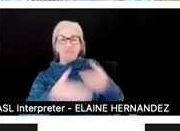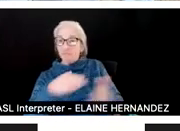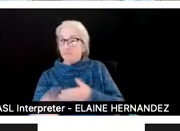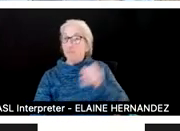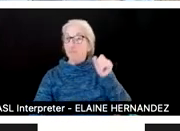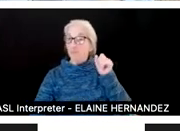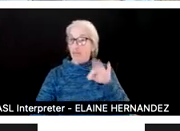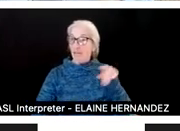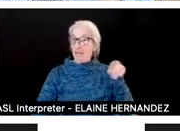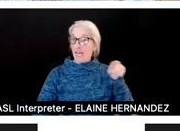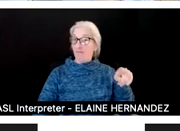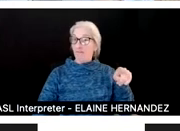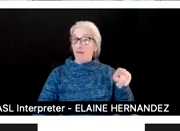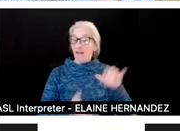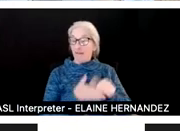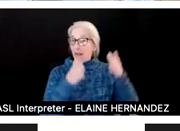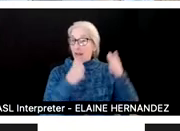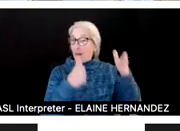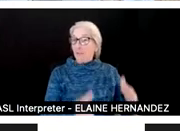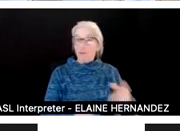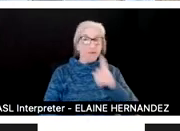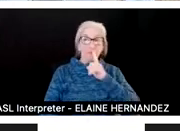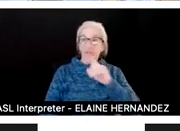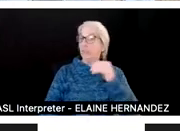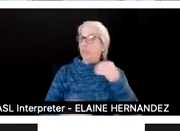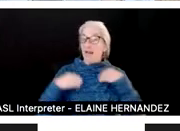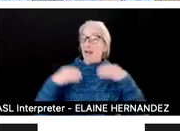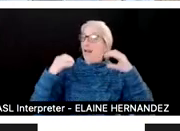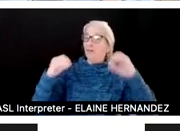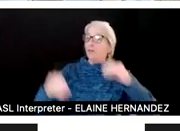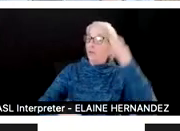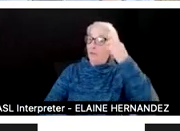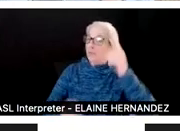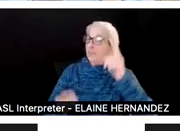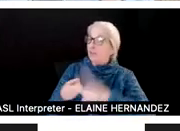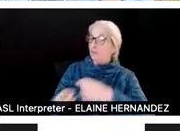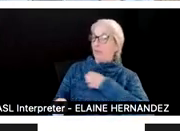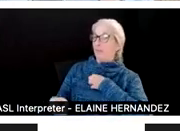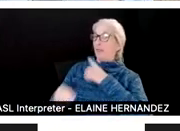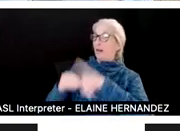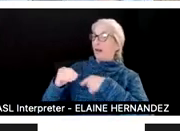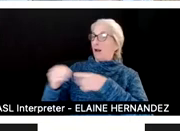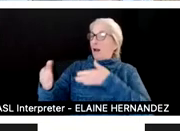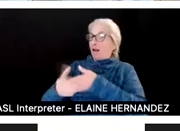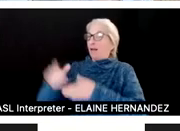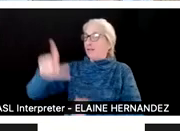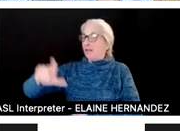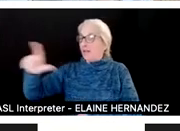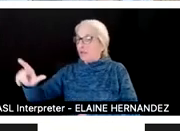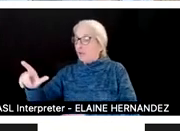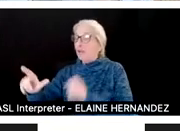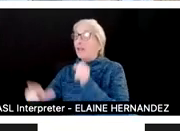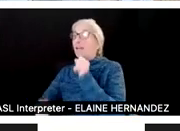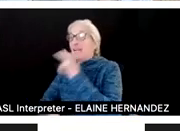lacks merit, if the landlord took a retaliatory action against the